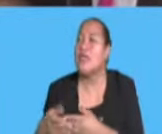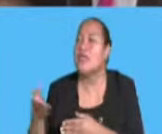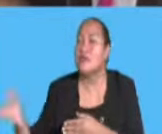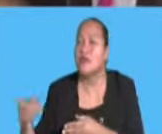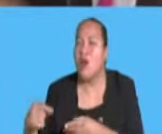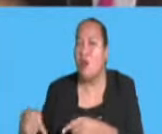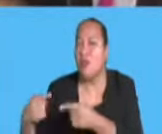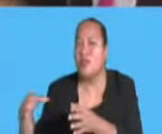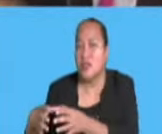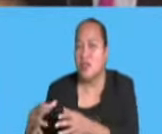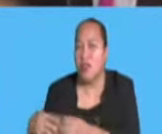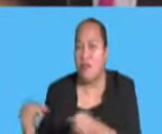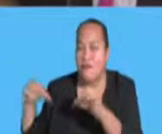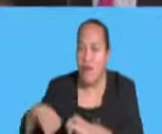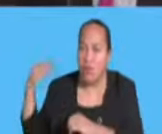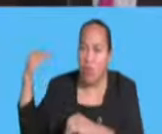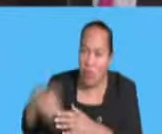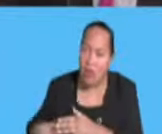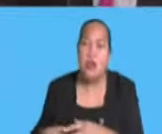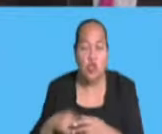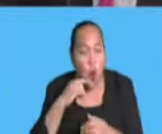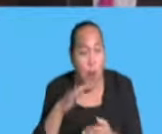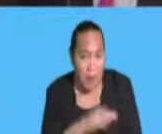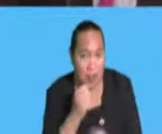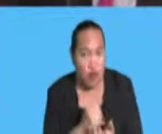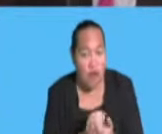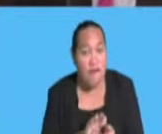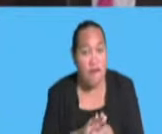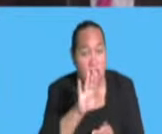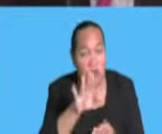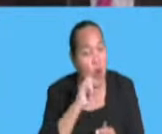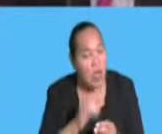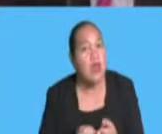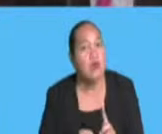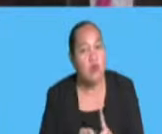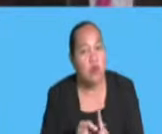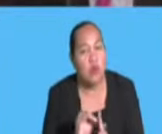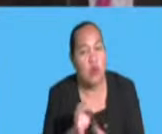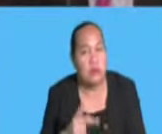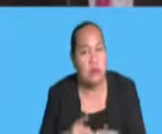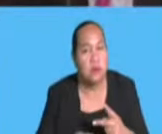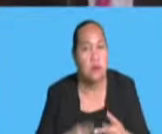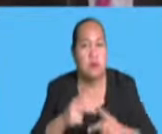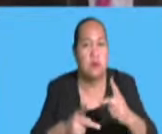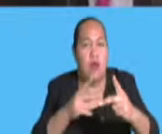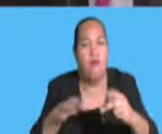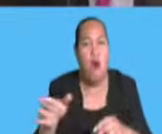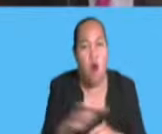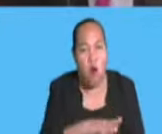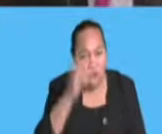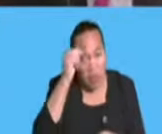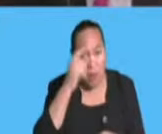of Opposition. It ensures a future of progress and development for all Fijians. Mr. Speaker,